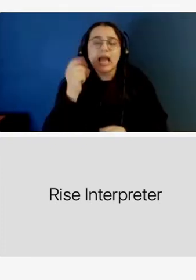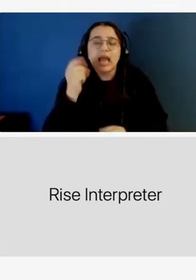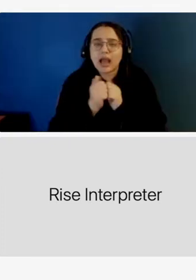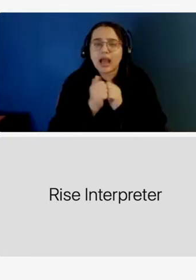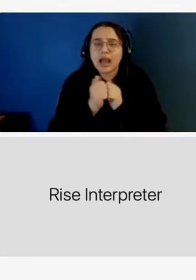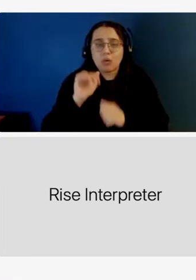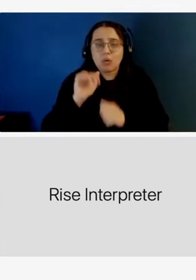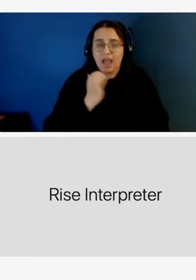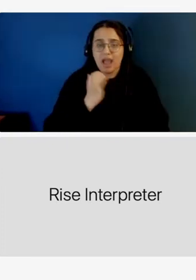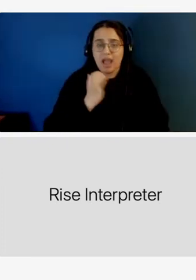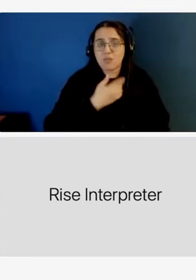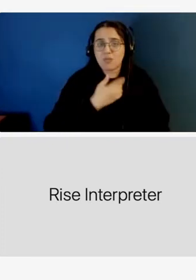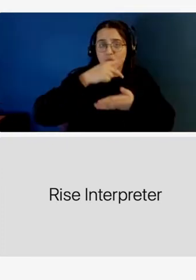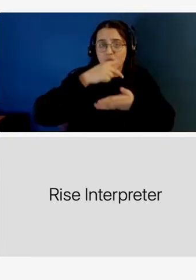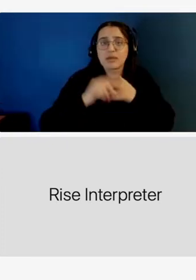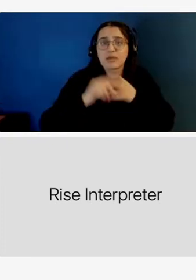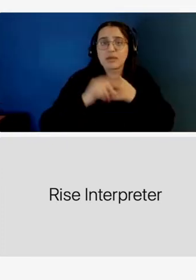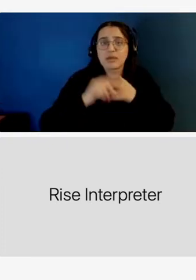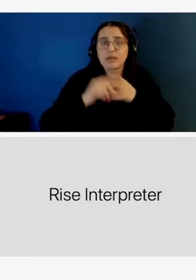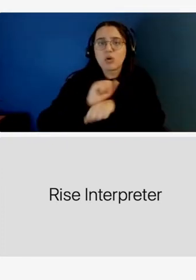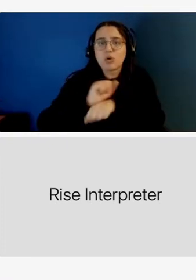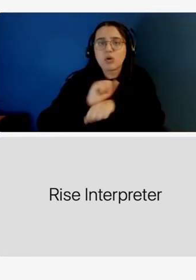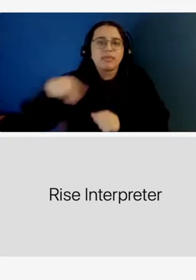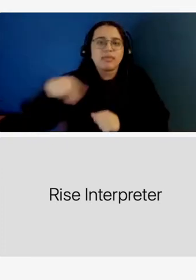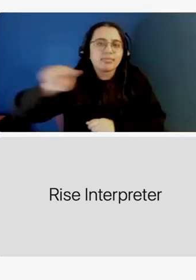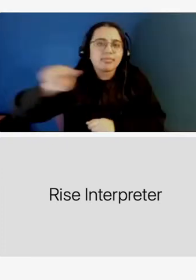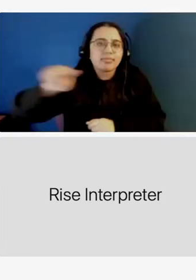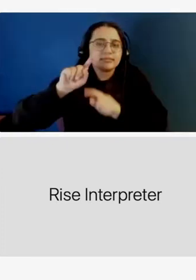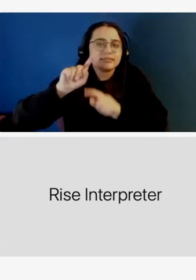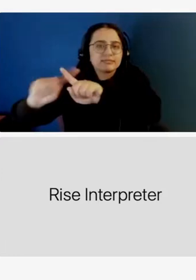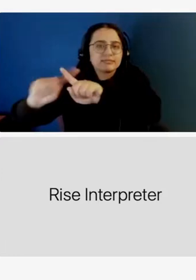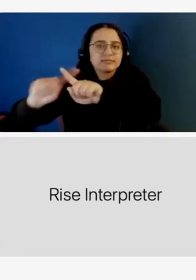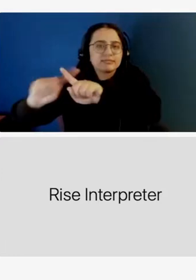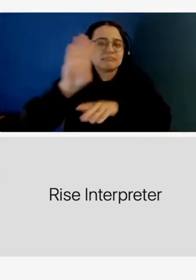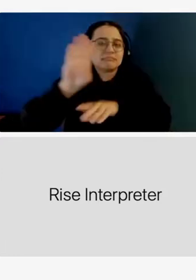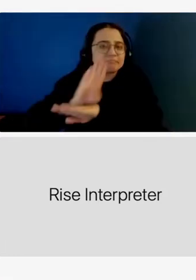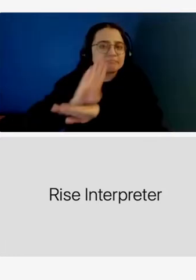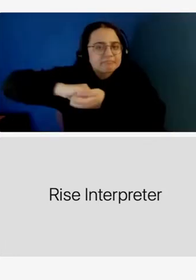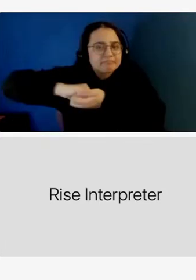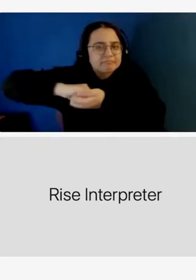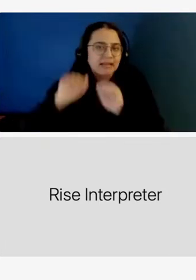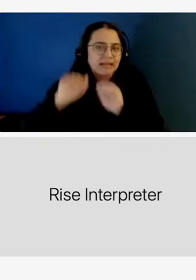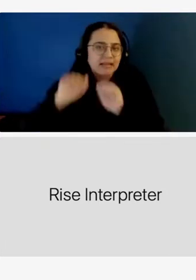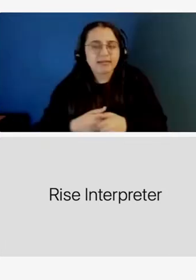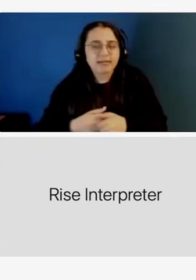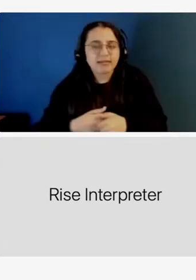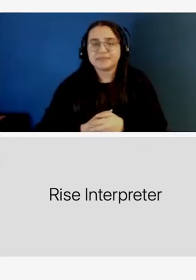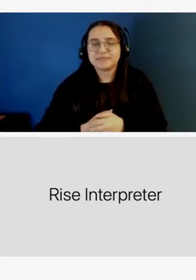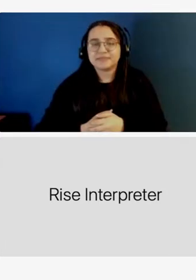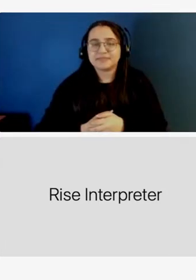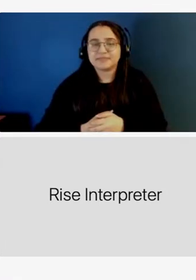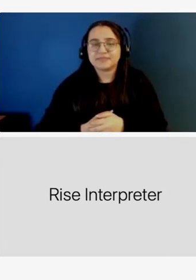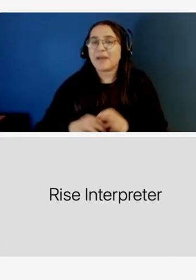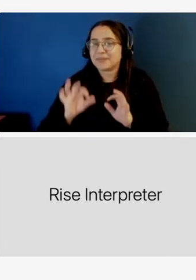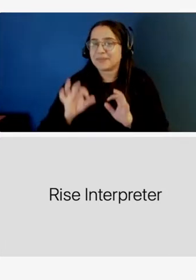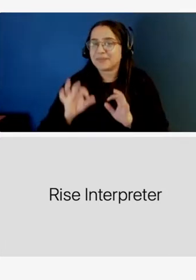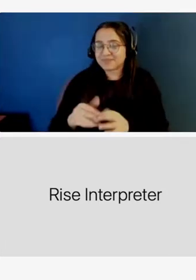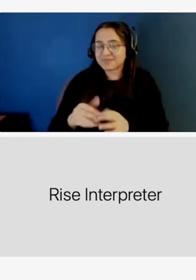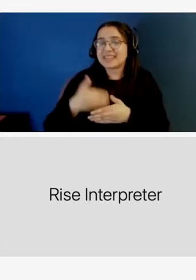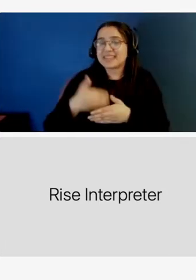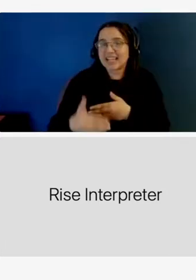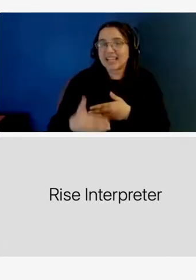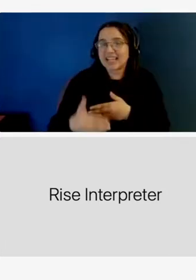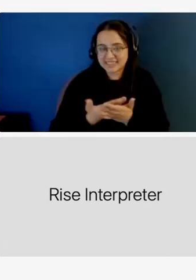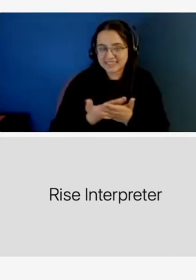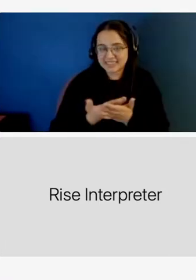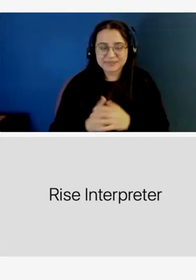facilities also. So the next thing, Jamal, okay, good. I'm going in the right direction too. What we also do in our department is